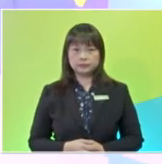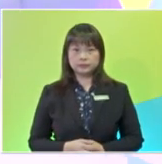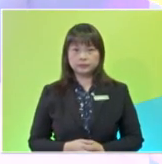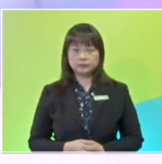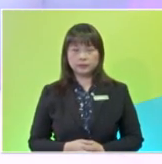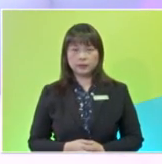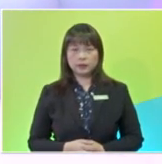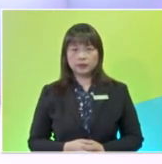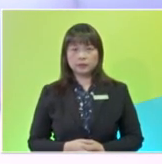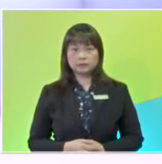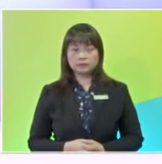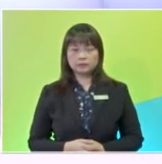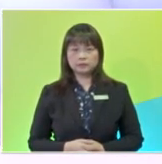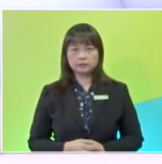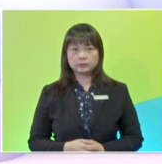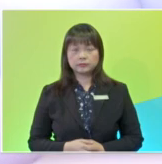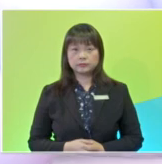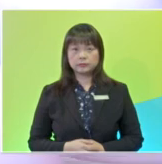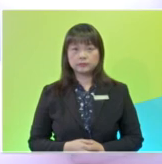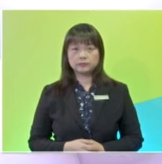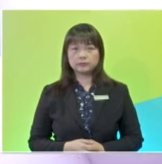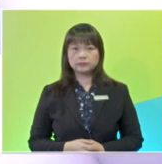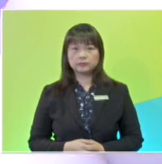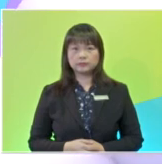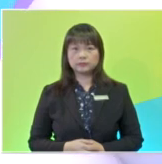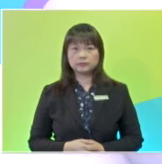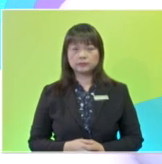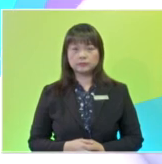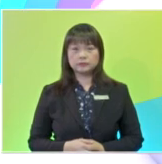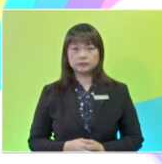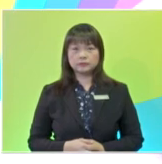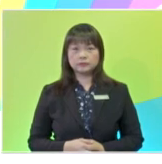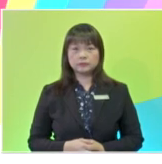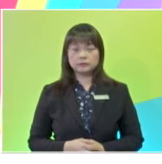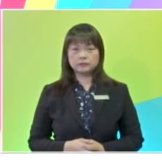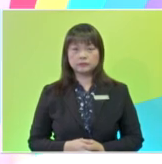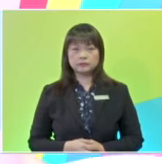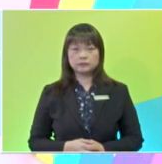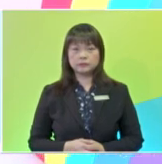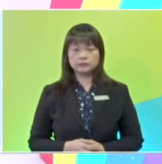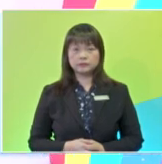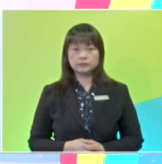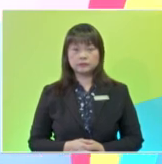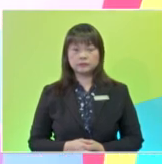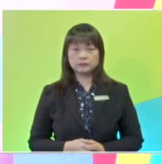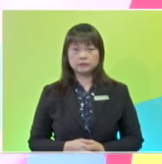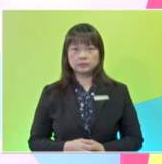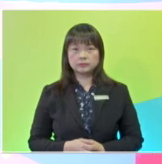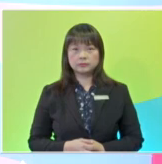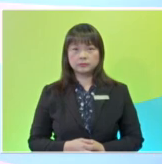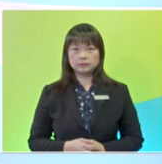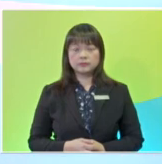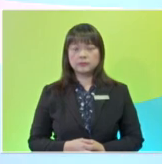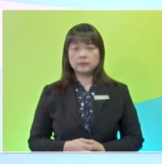Am I yeah, right? Yeah, actually, it helps the process of dissolving. Okay. So mine, it's since we didn't stir